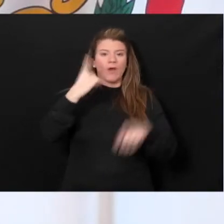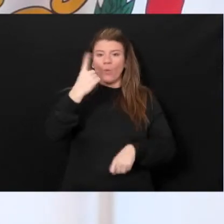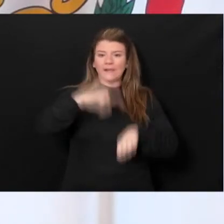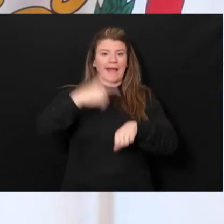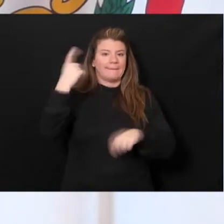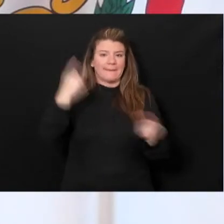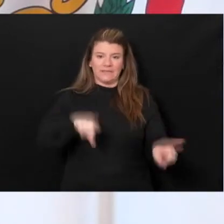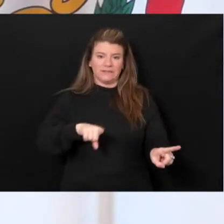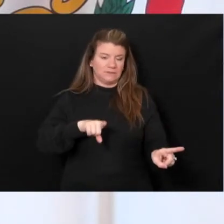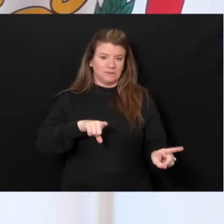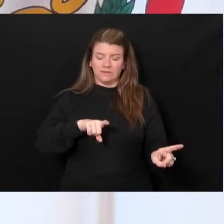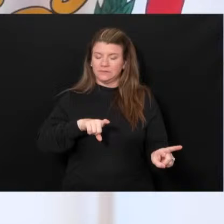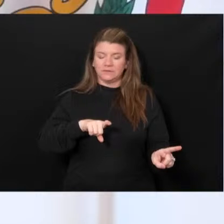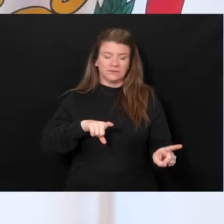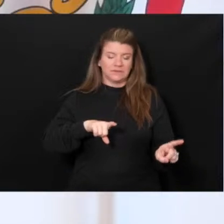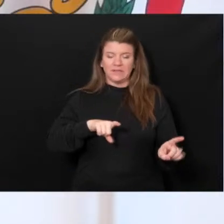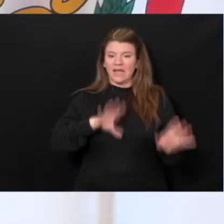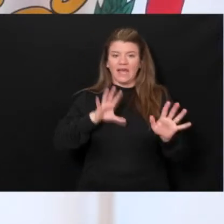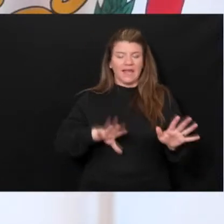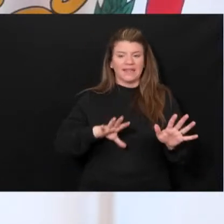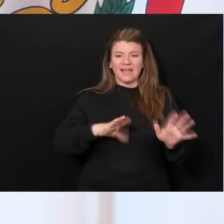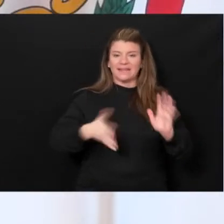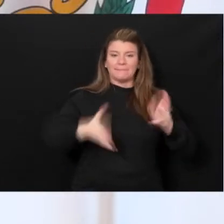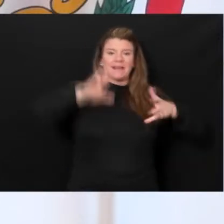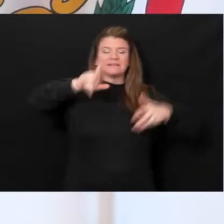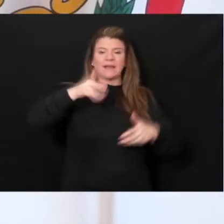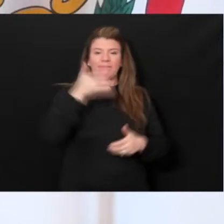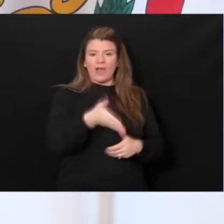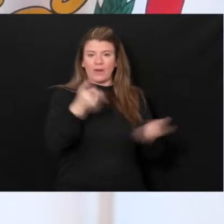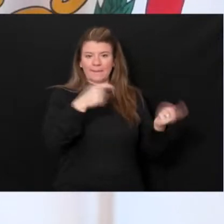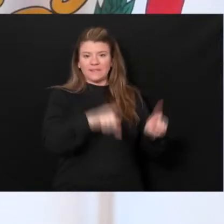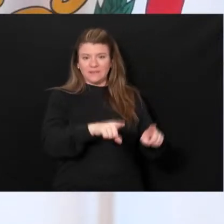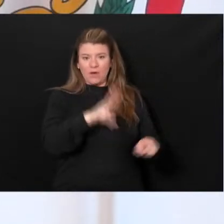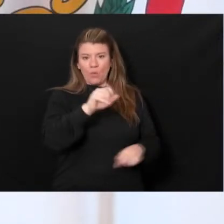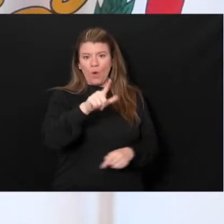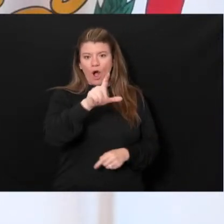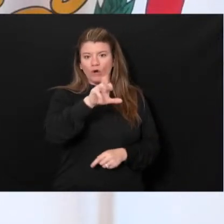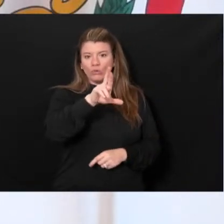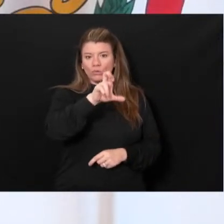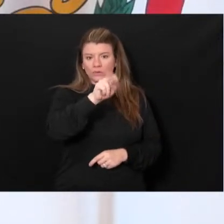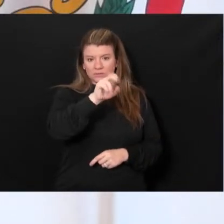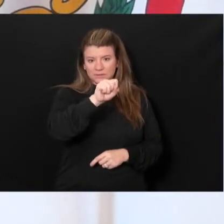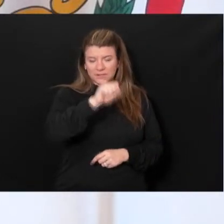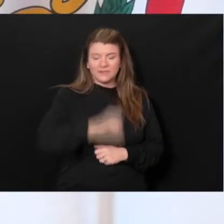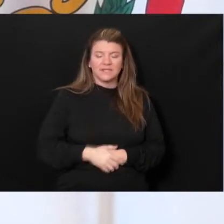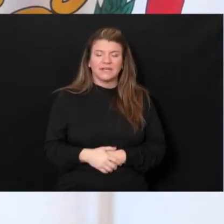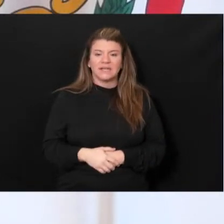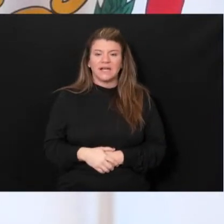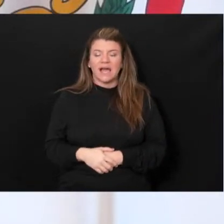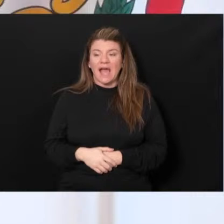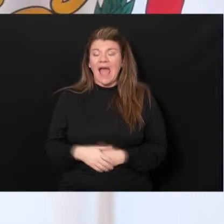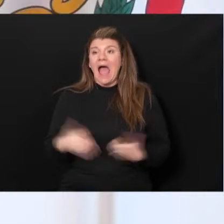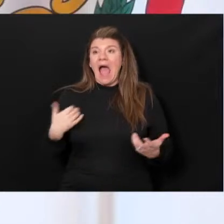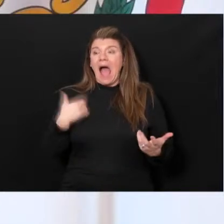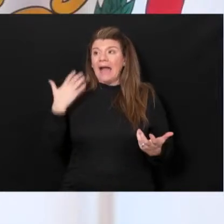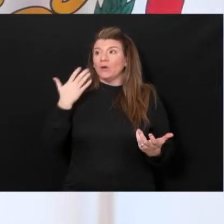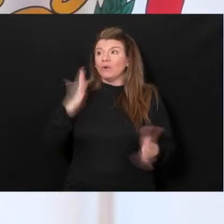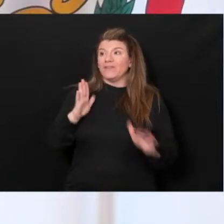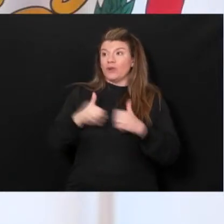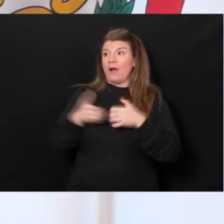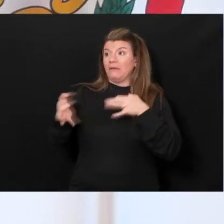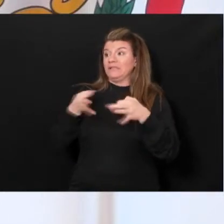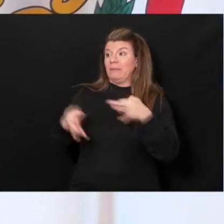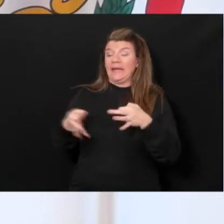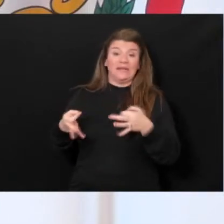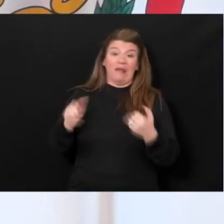but just a Walgreens kind of mess up and everything. I don't even know how to explain it any better than just